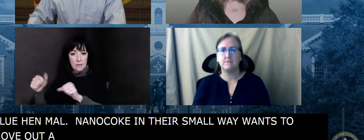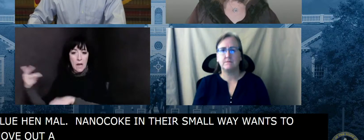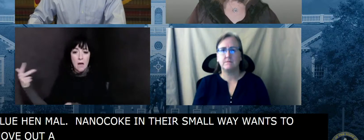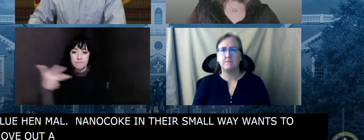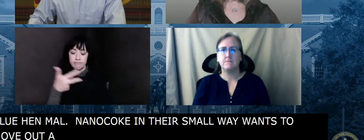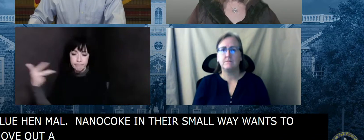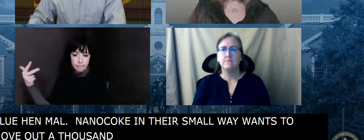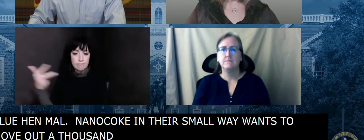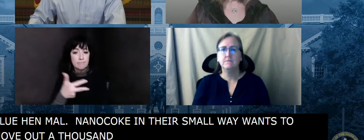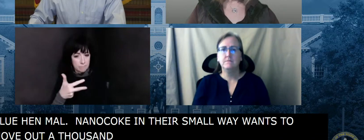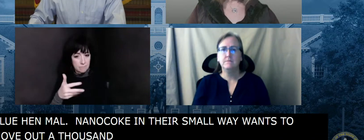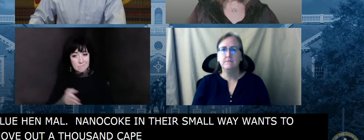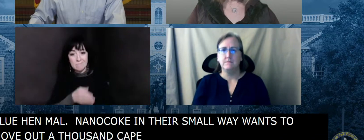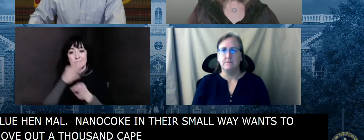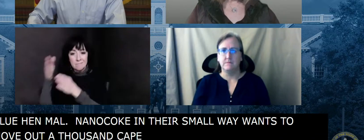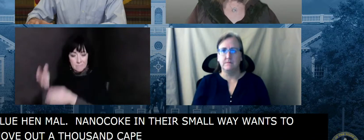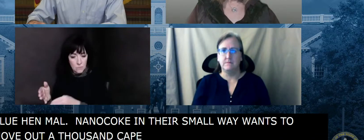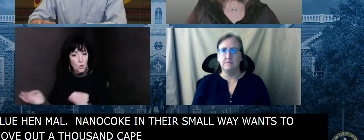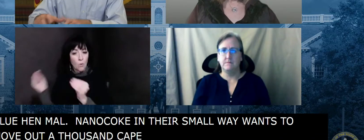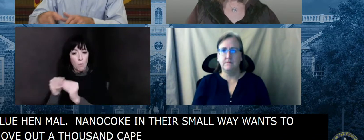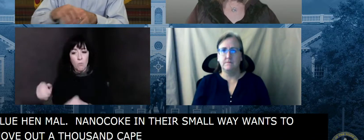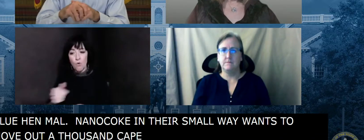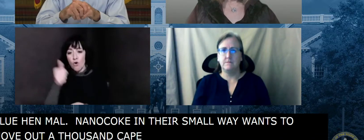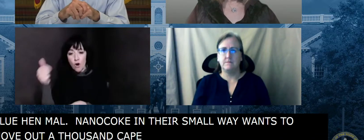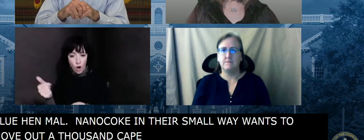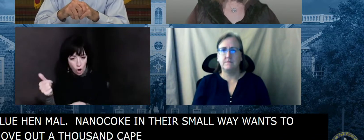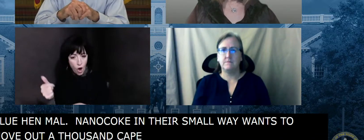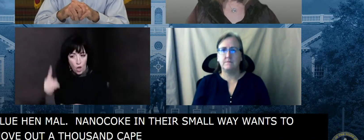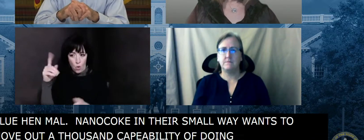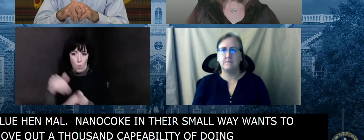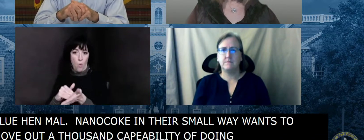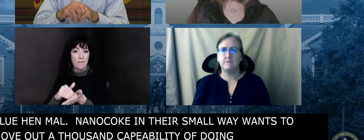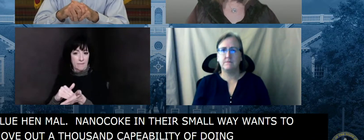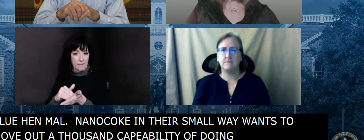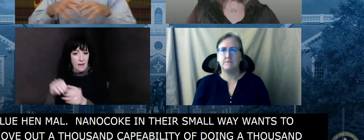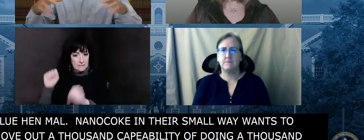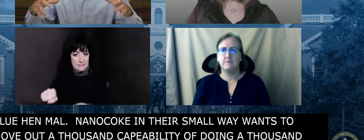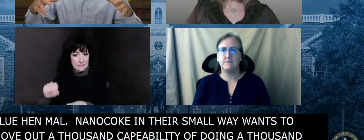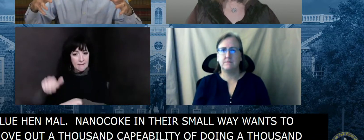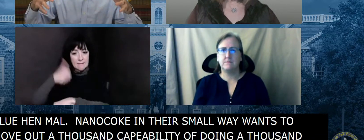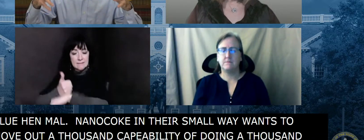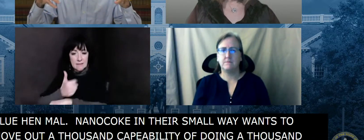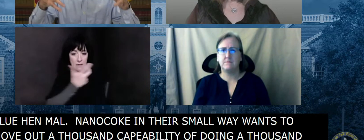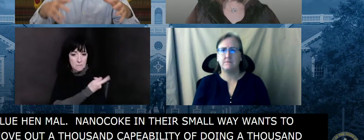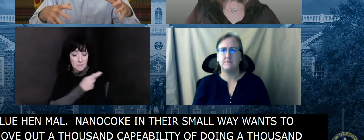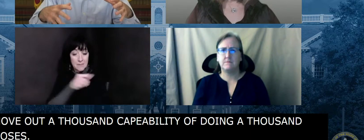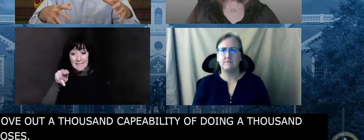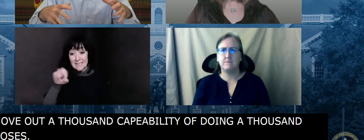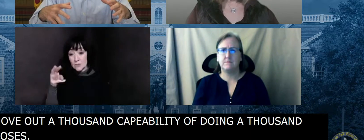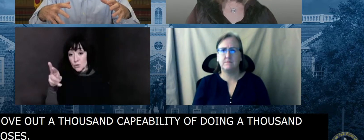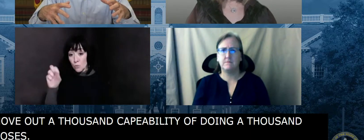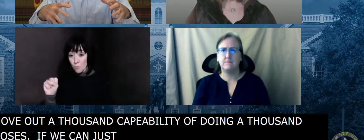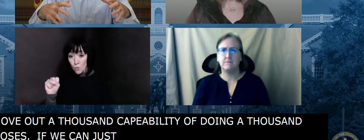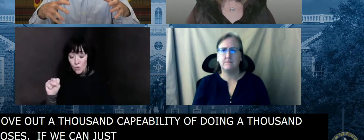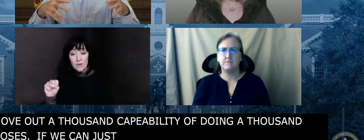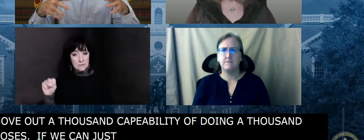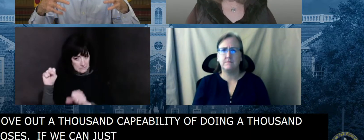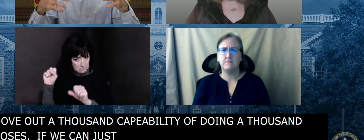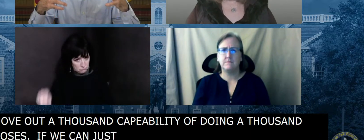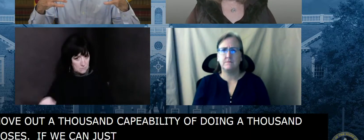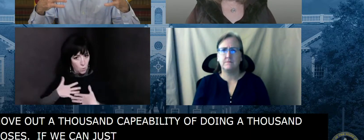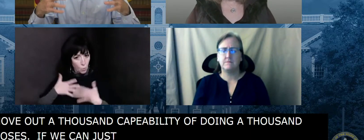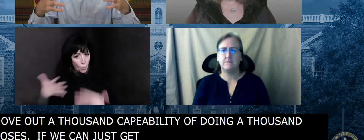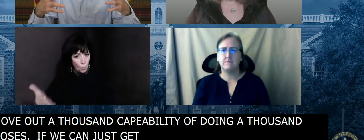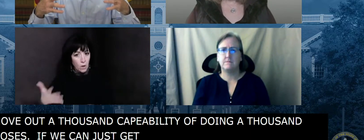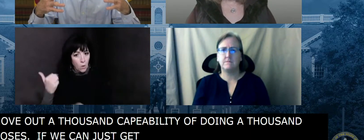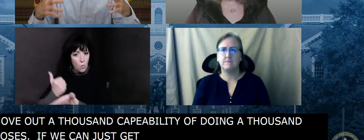doing 1,000 doses. Nemours has the ability to do all that. If we could just get the supply, we